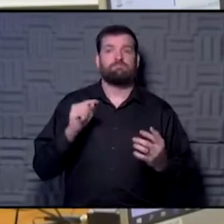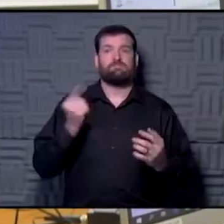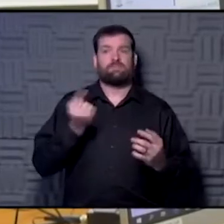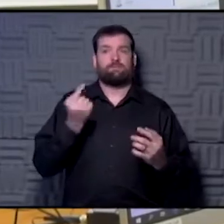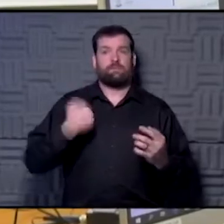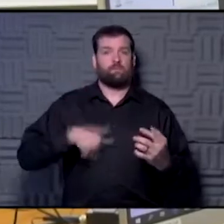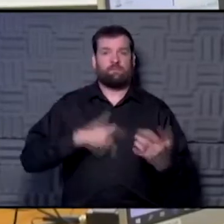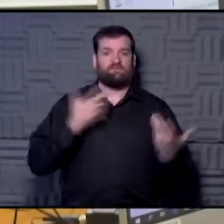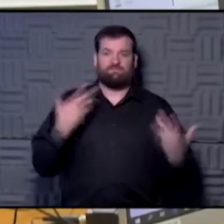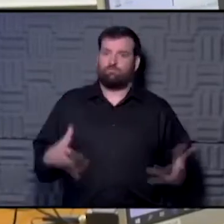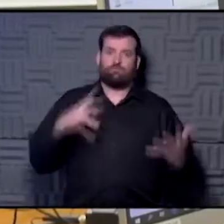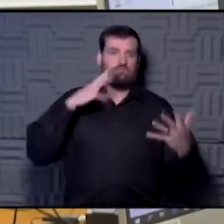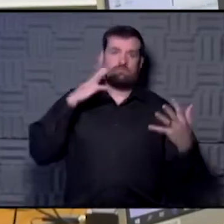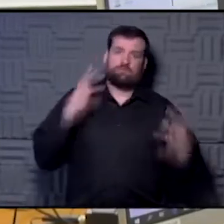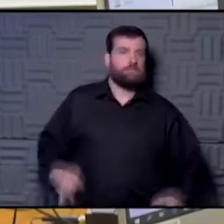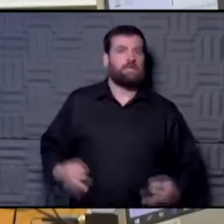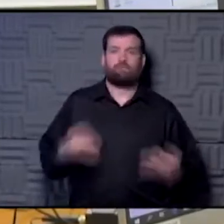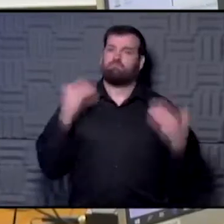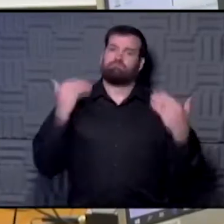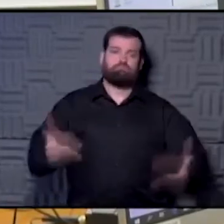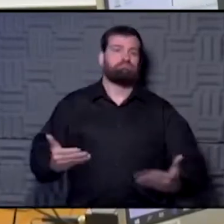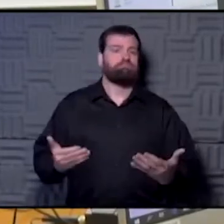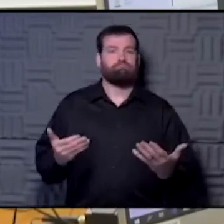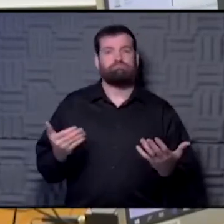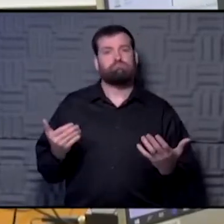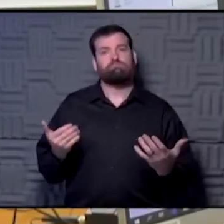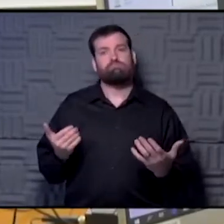a decision about to do. I